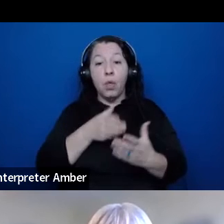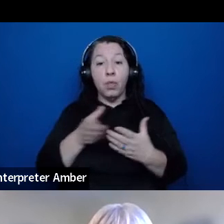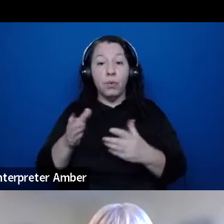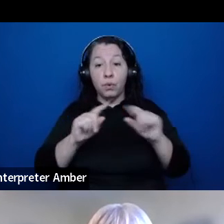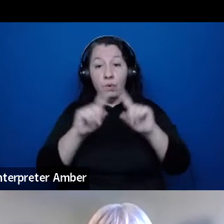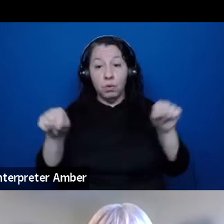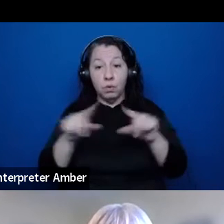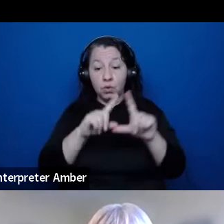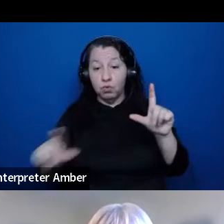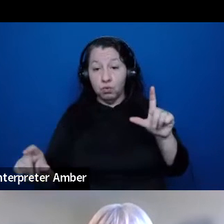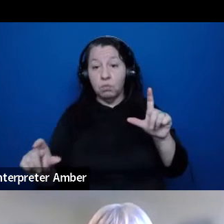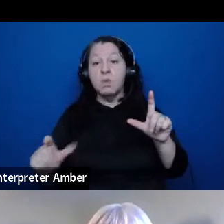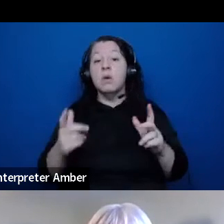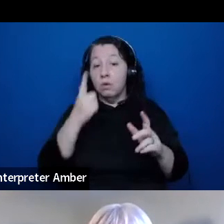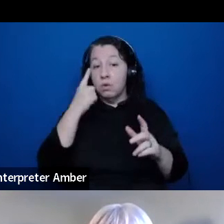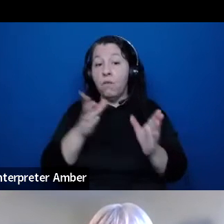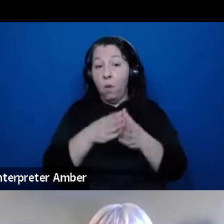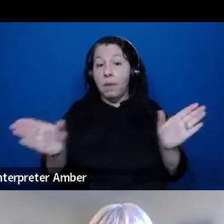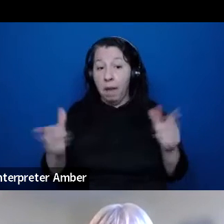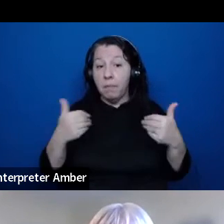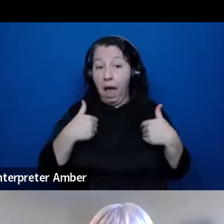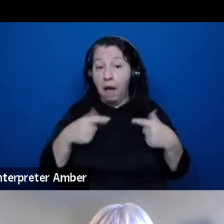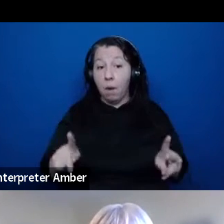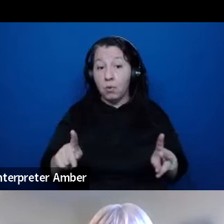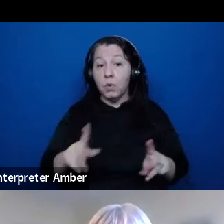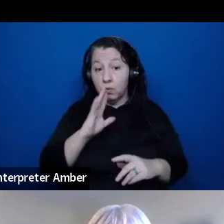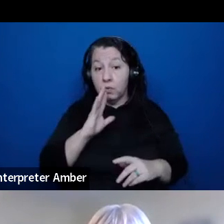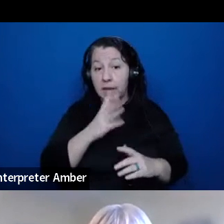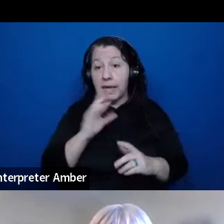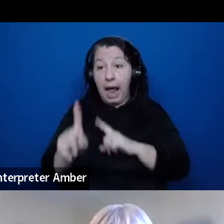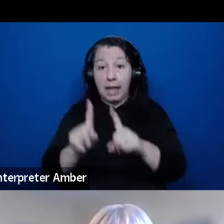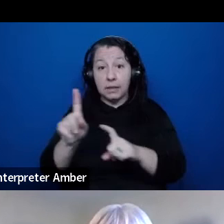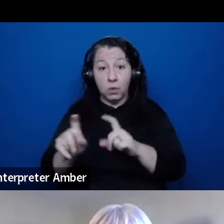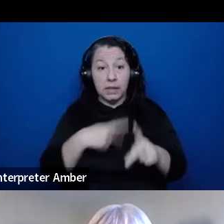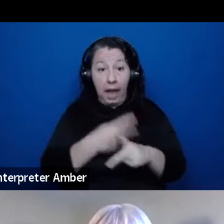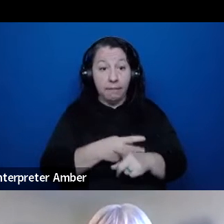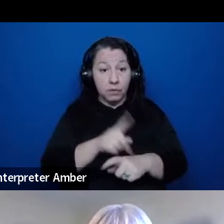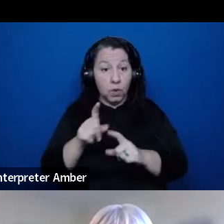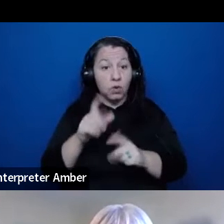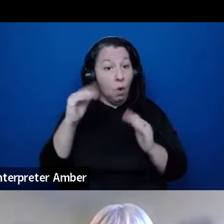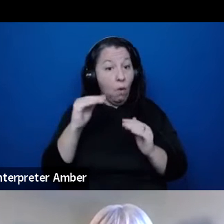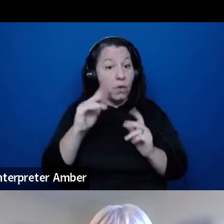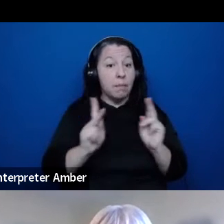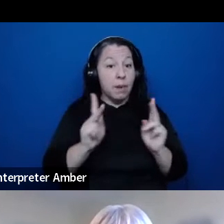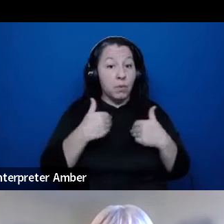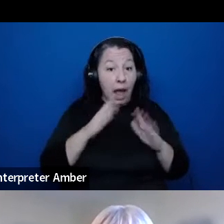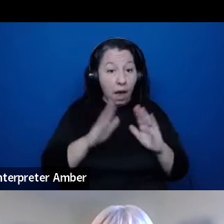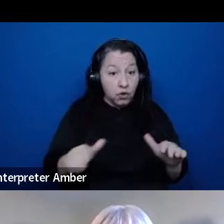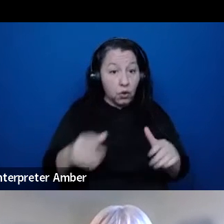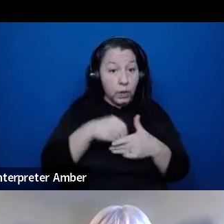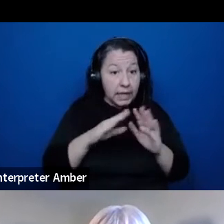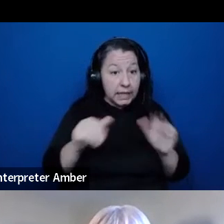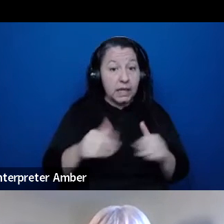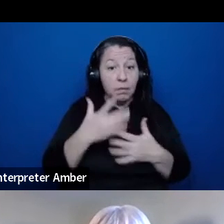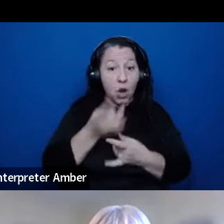ask questions like those. So hopefully individuals that have children in the system that are interested in wondering about